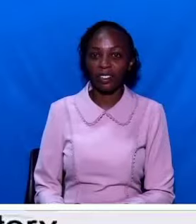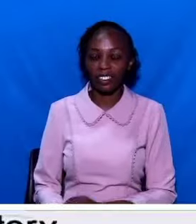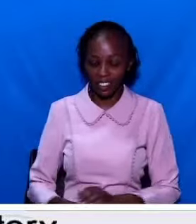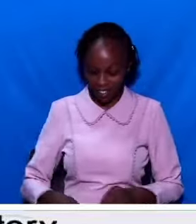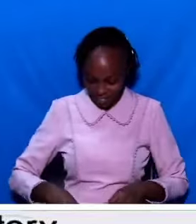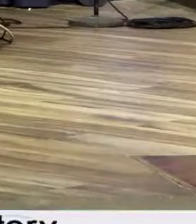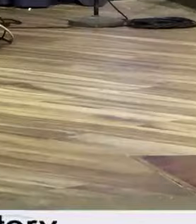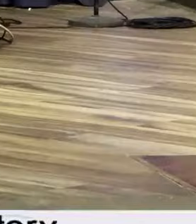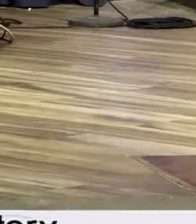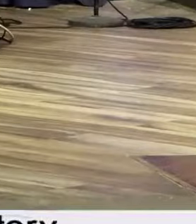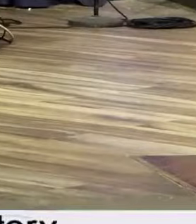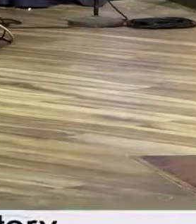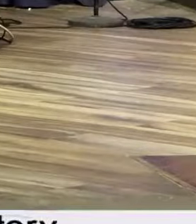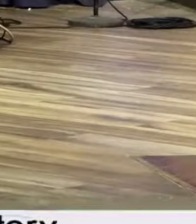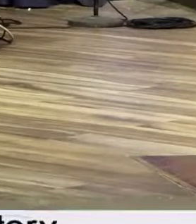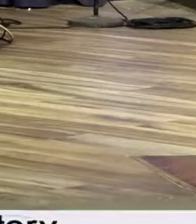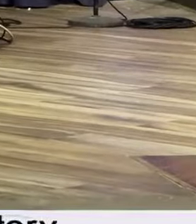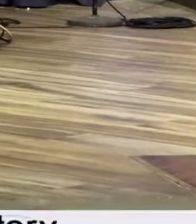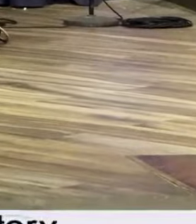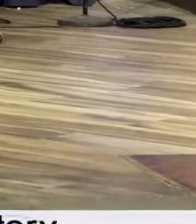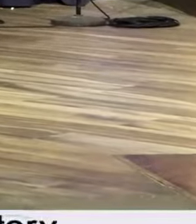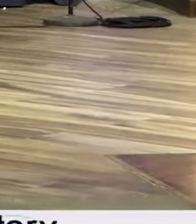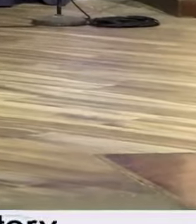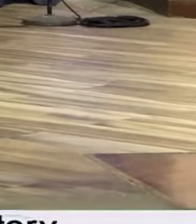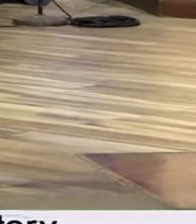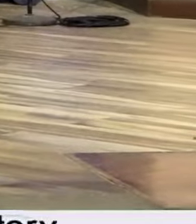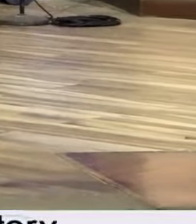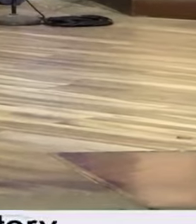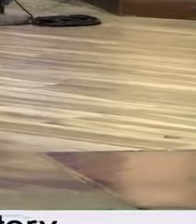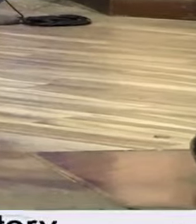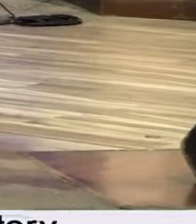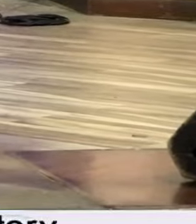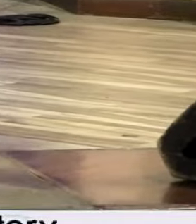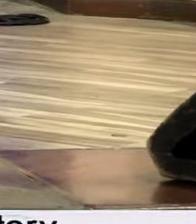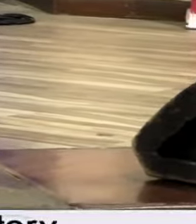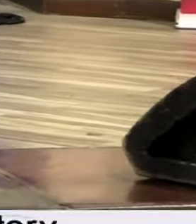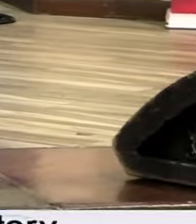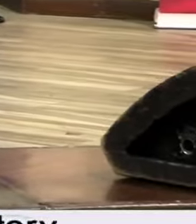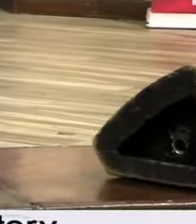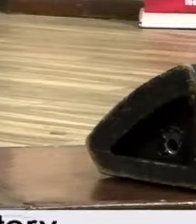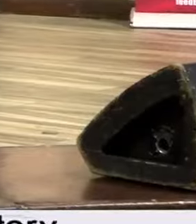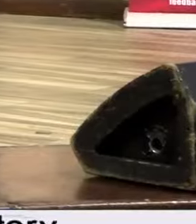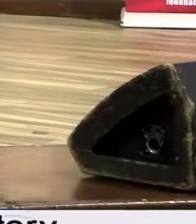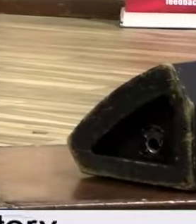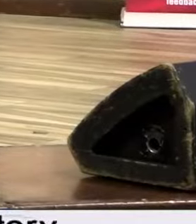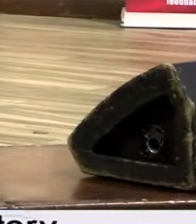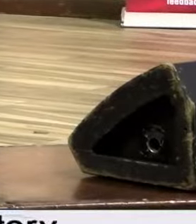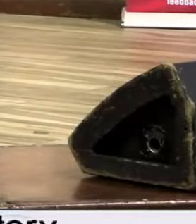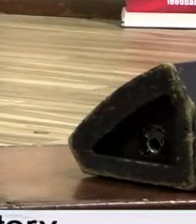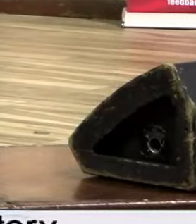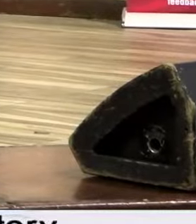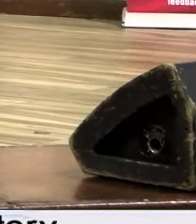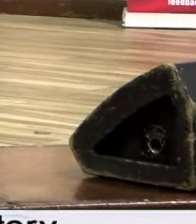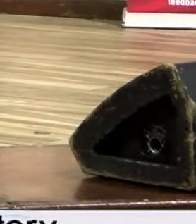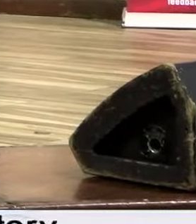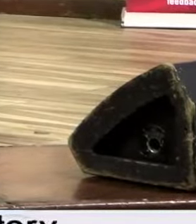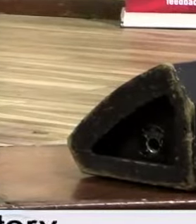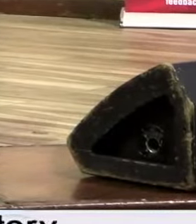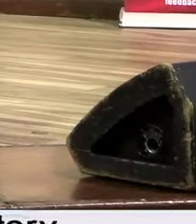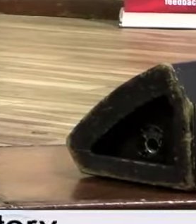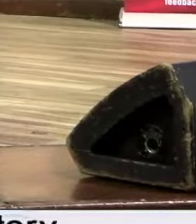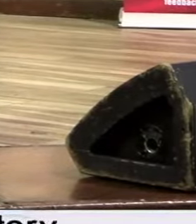His enemies came, spoke very bad about him. buried him